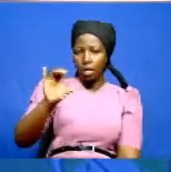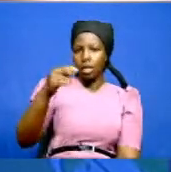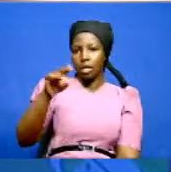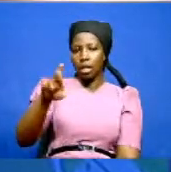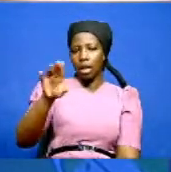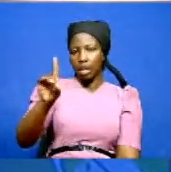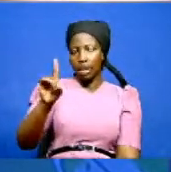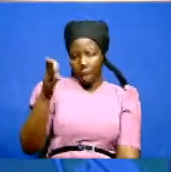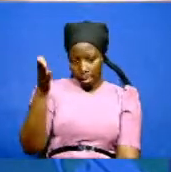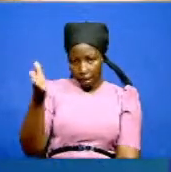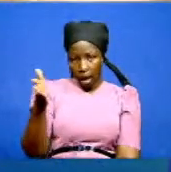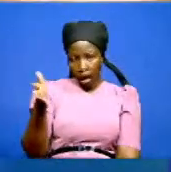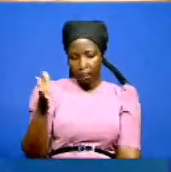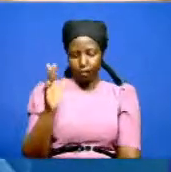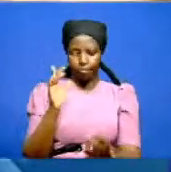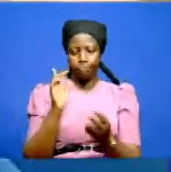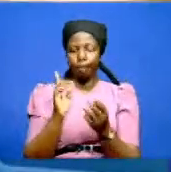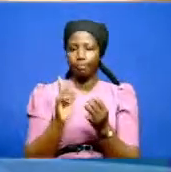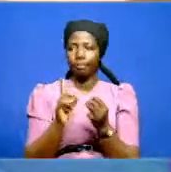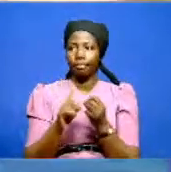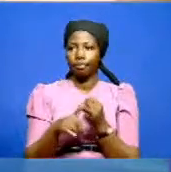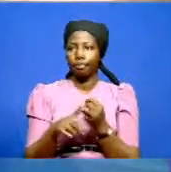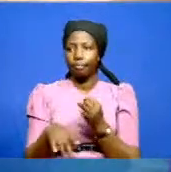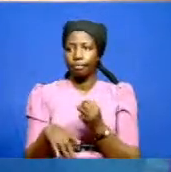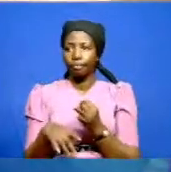there, and